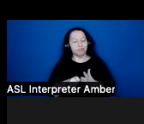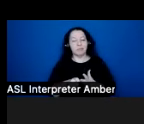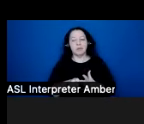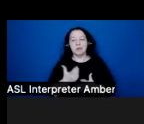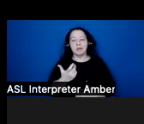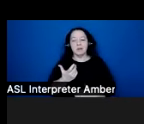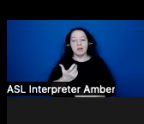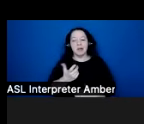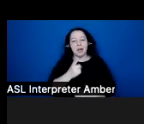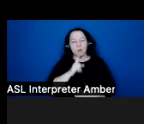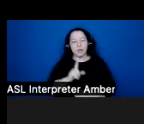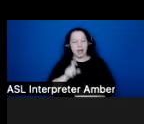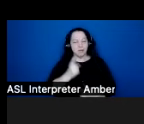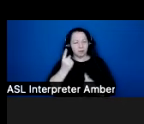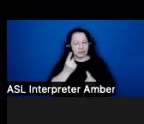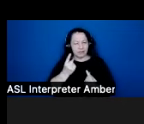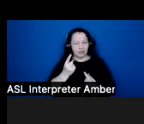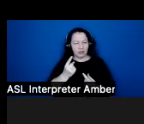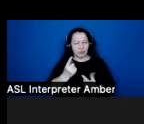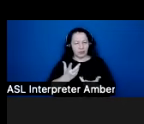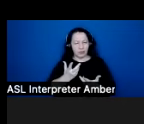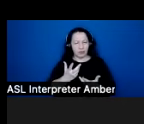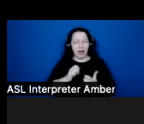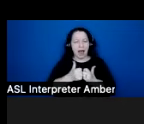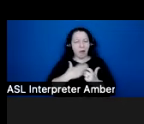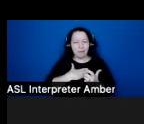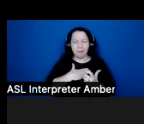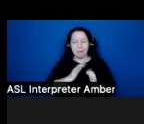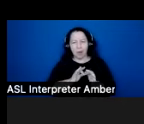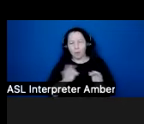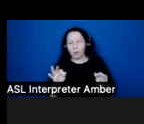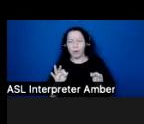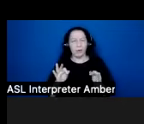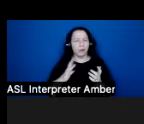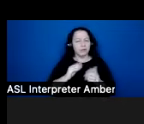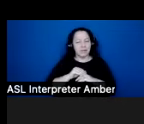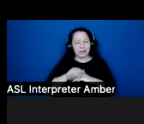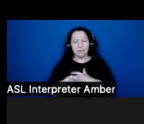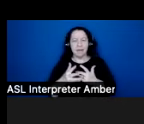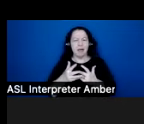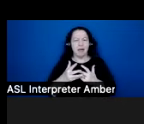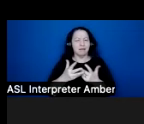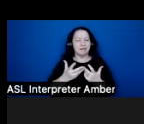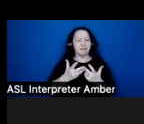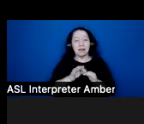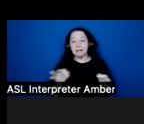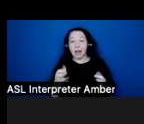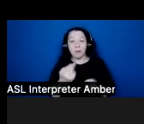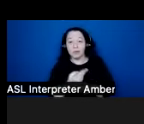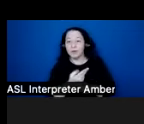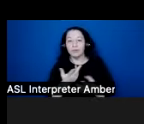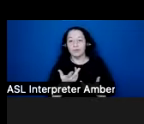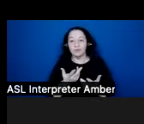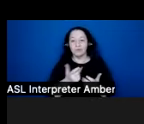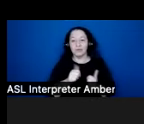considering like the weight, like I talked about, of the words and the language and how I'm sort